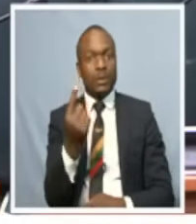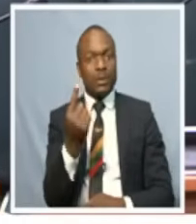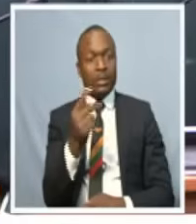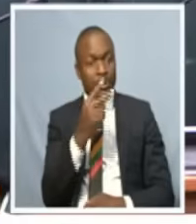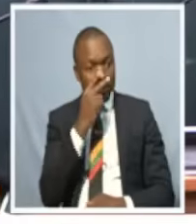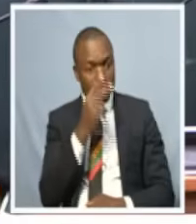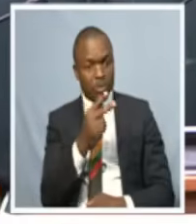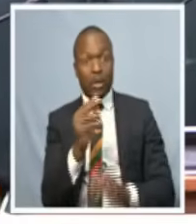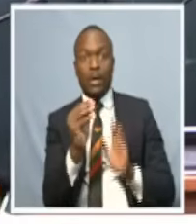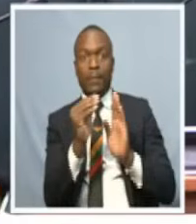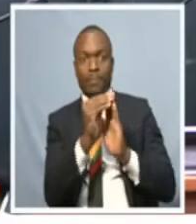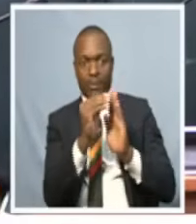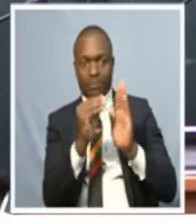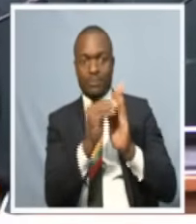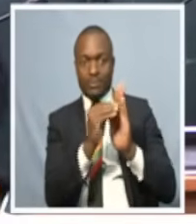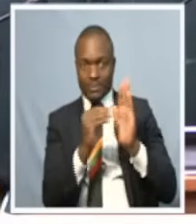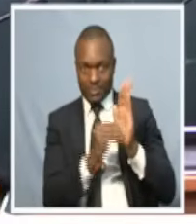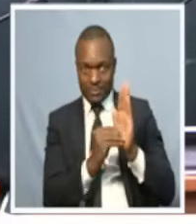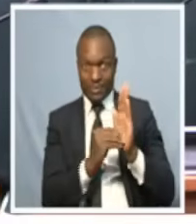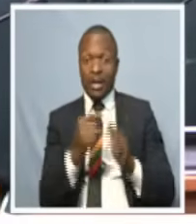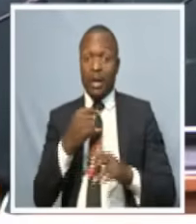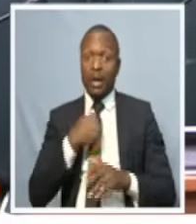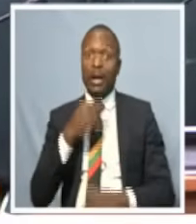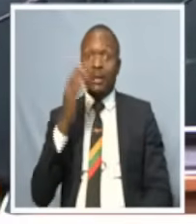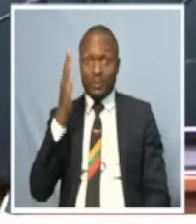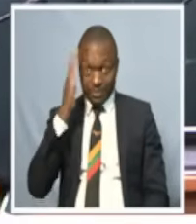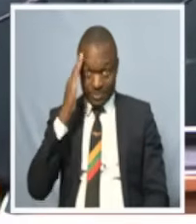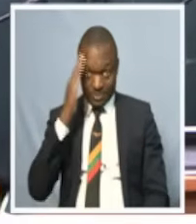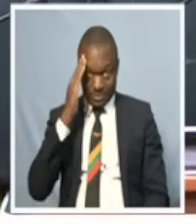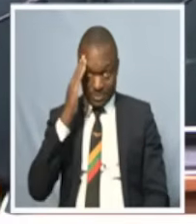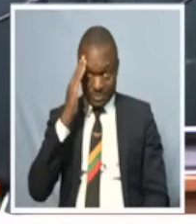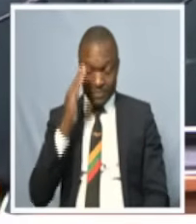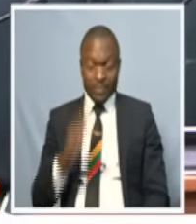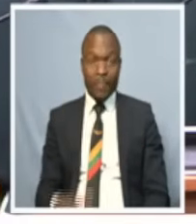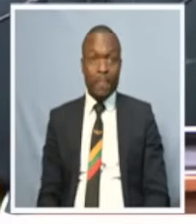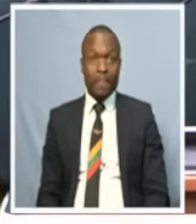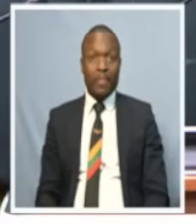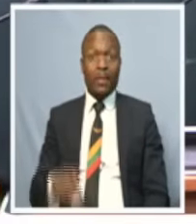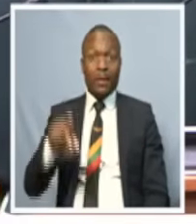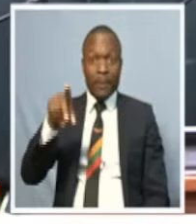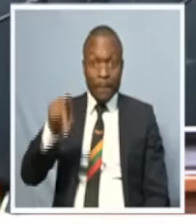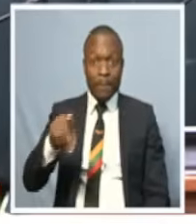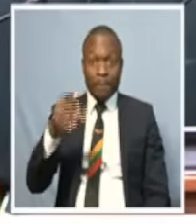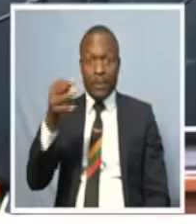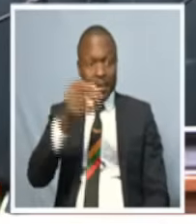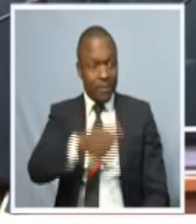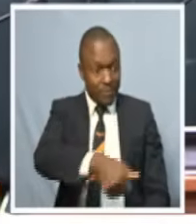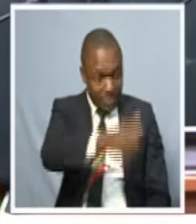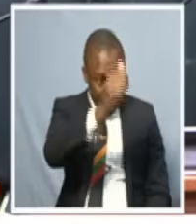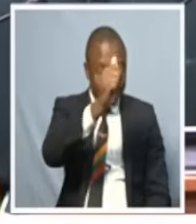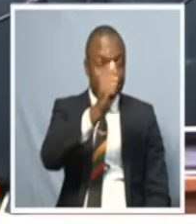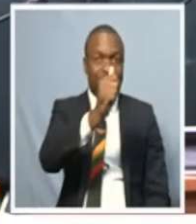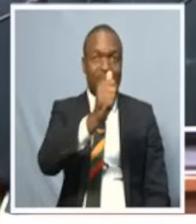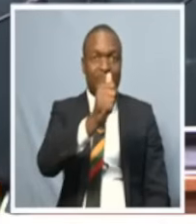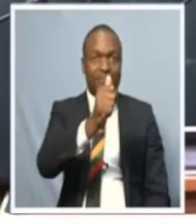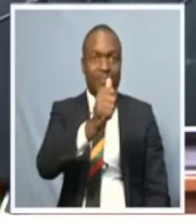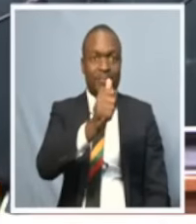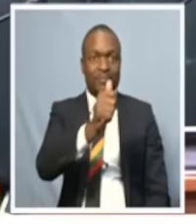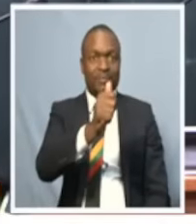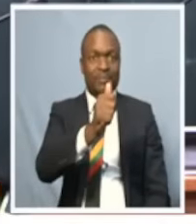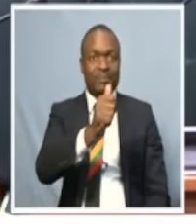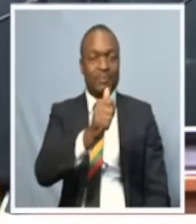to look at that list. And I'm aware, even the PF themselves, they are